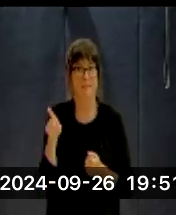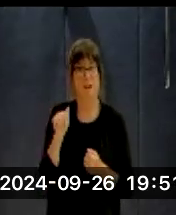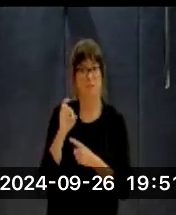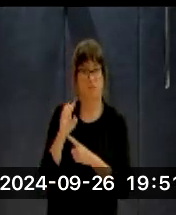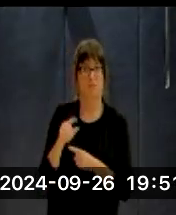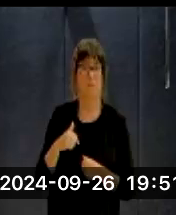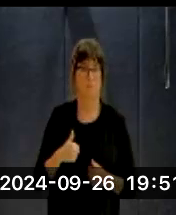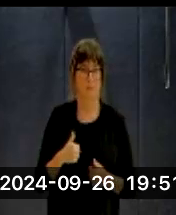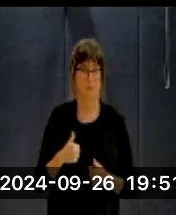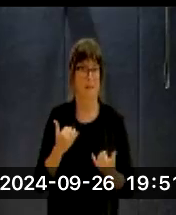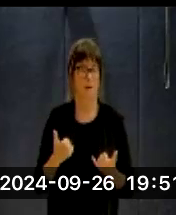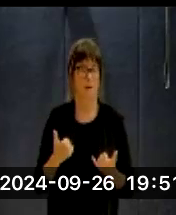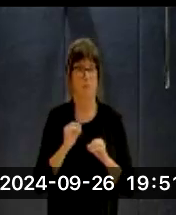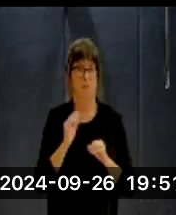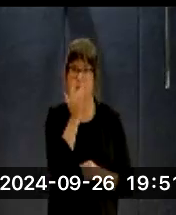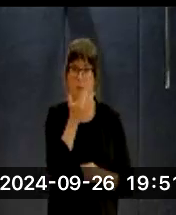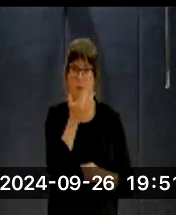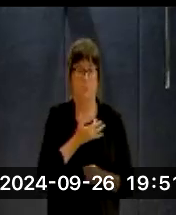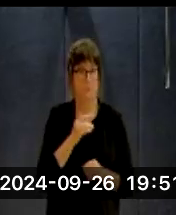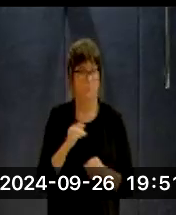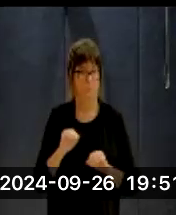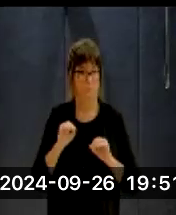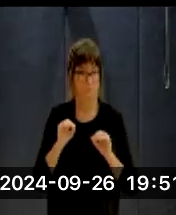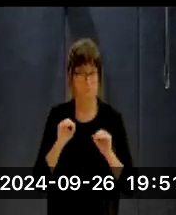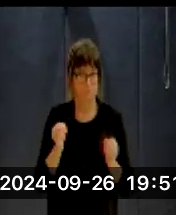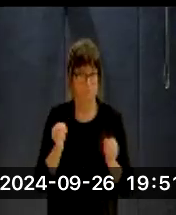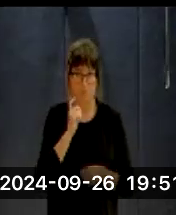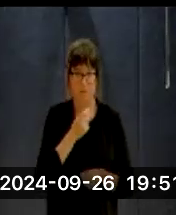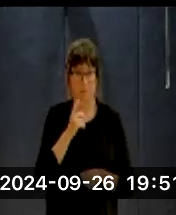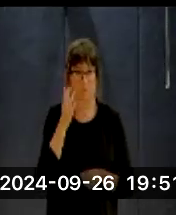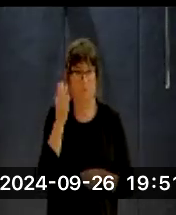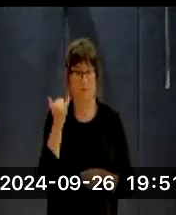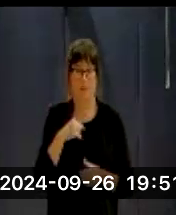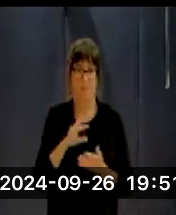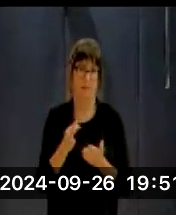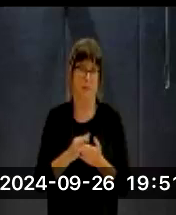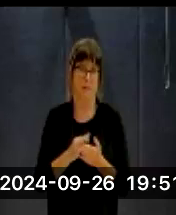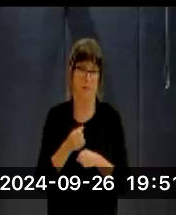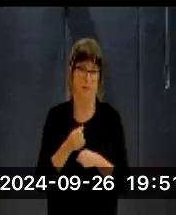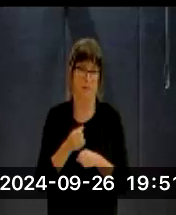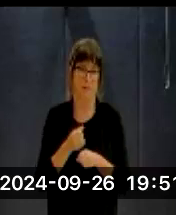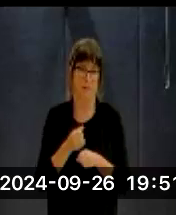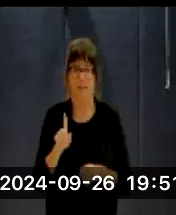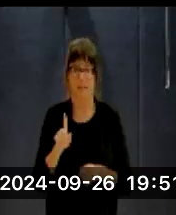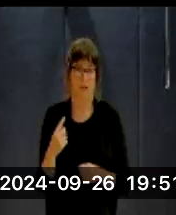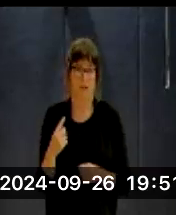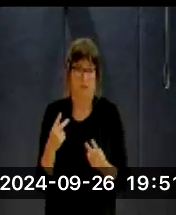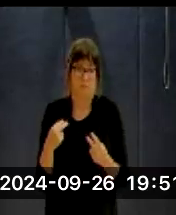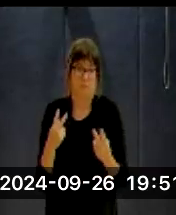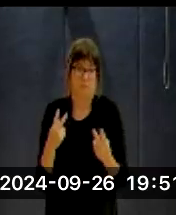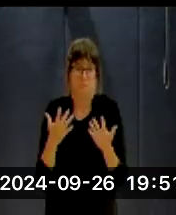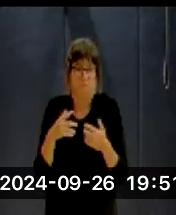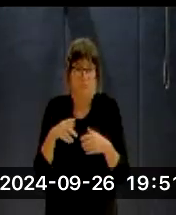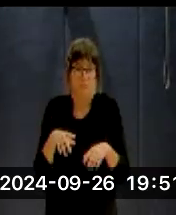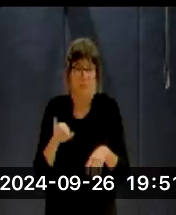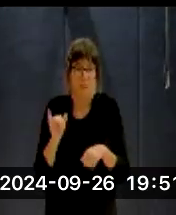now without teeth. All because I'm a Medi-Cal recipient. They just treat us like garbage.